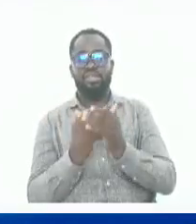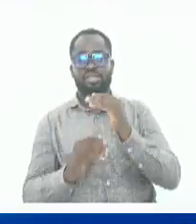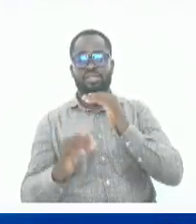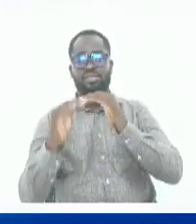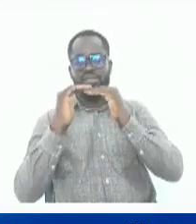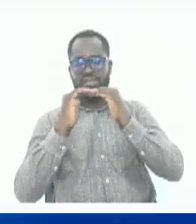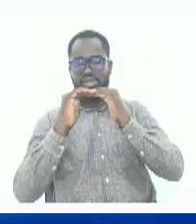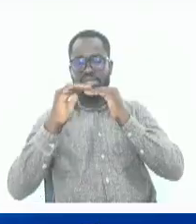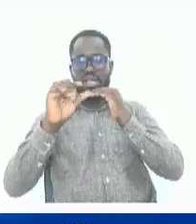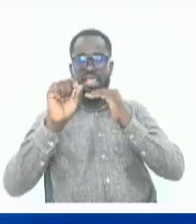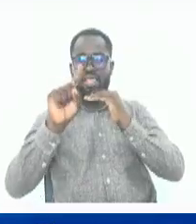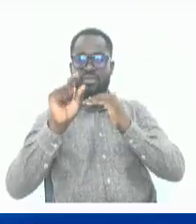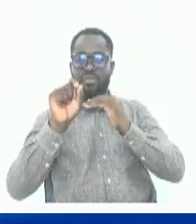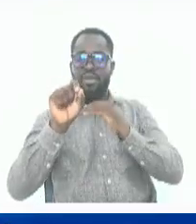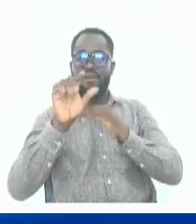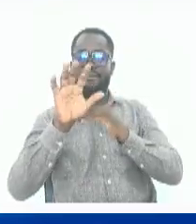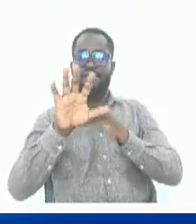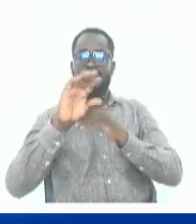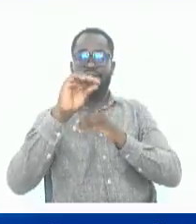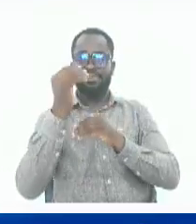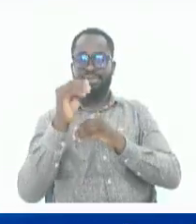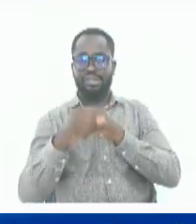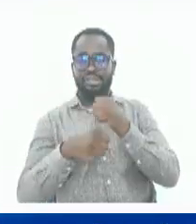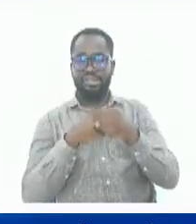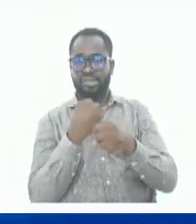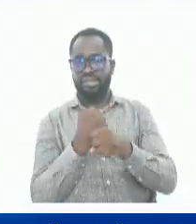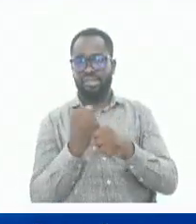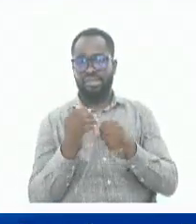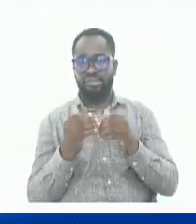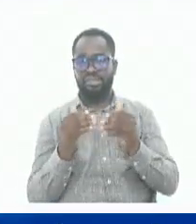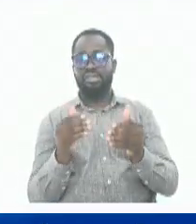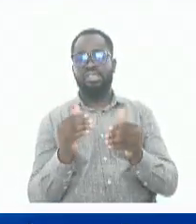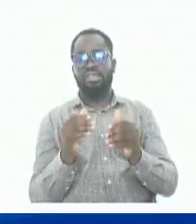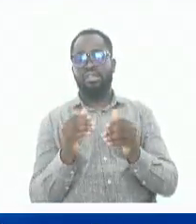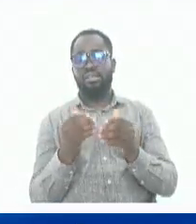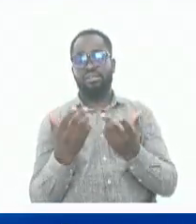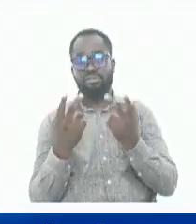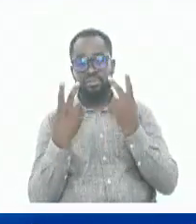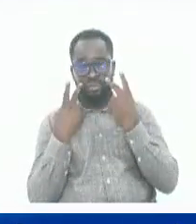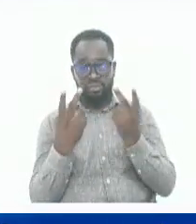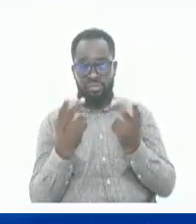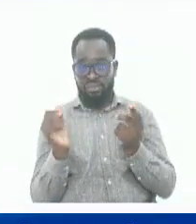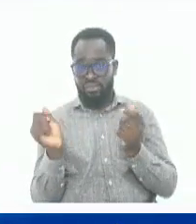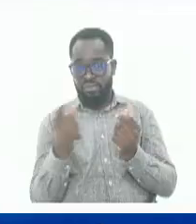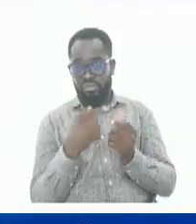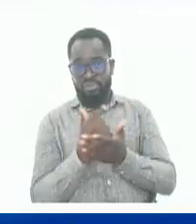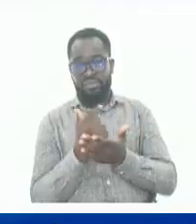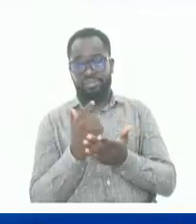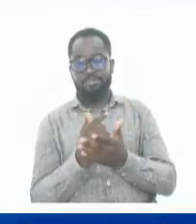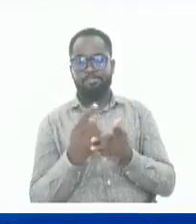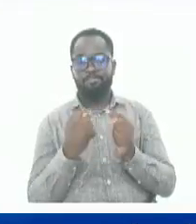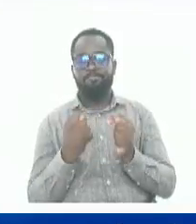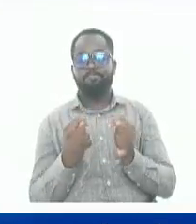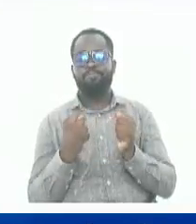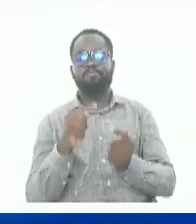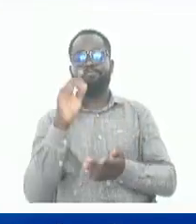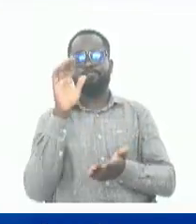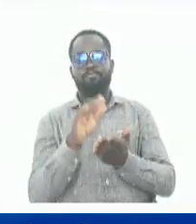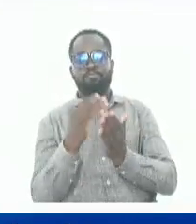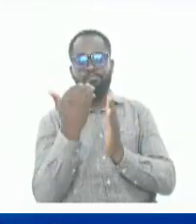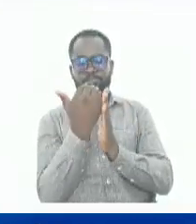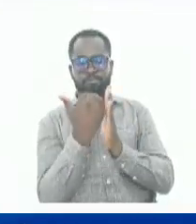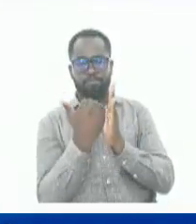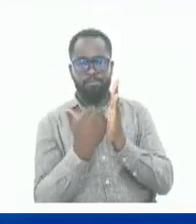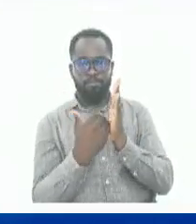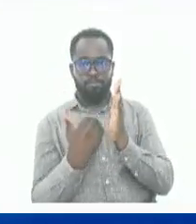around 11.5% for the year. On the fiscal front, Ghana continues its efforts to reduce its budget